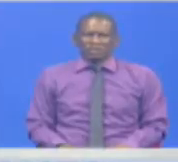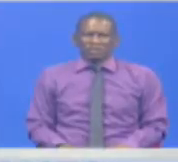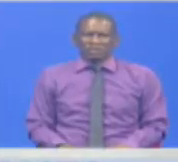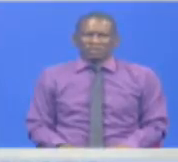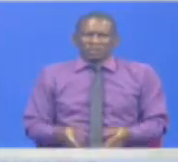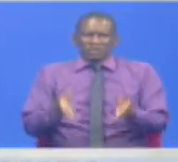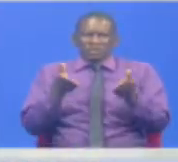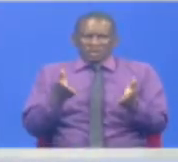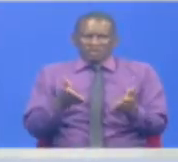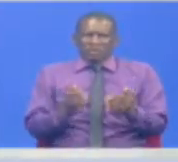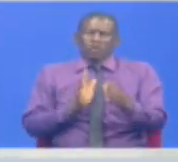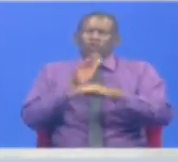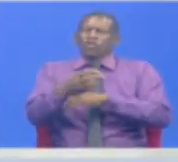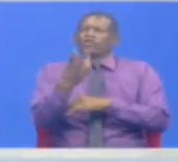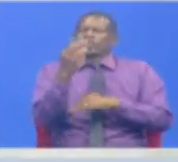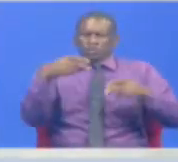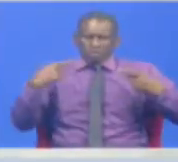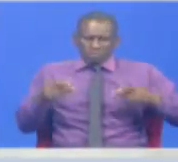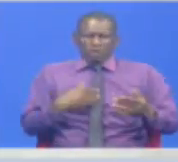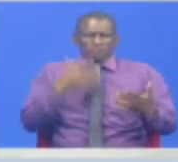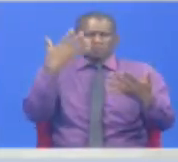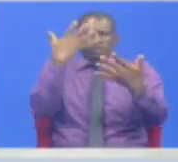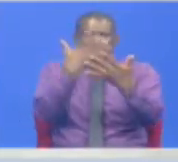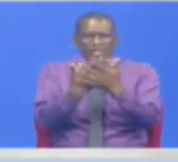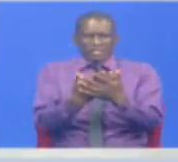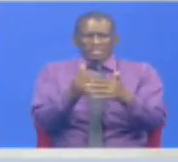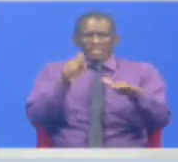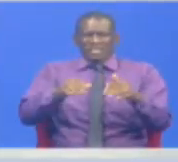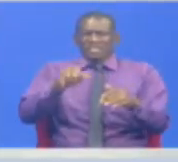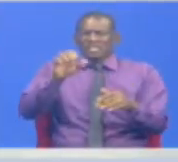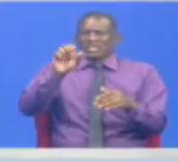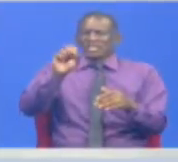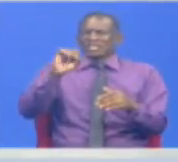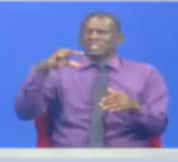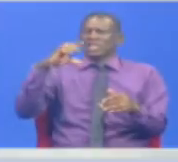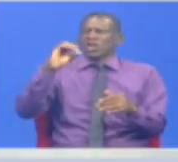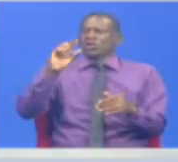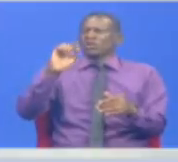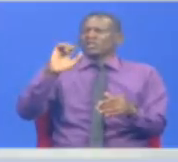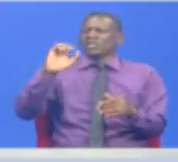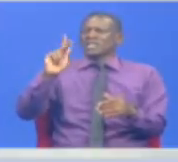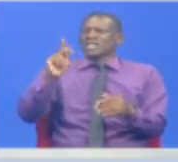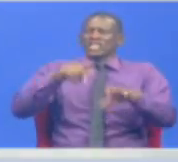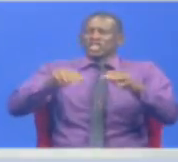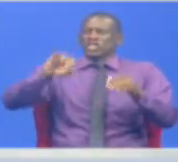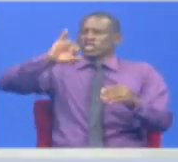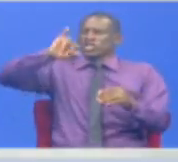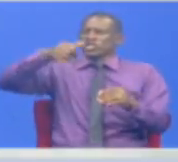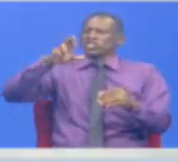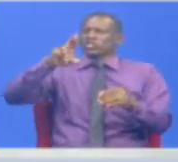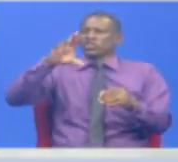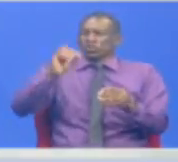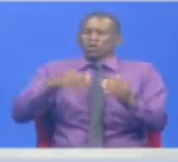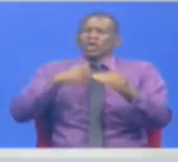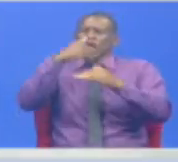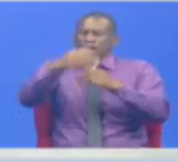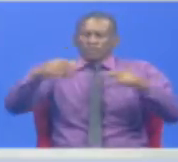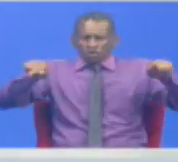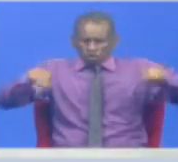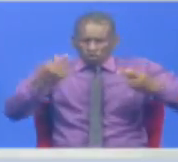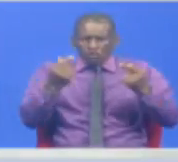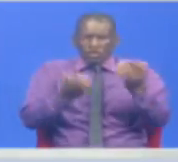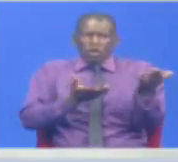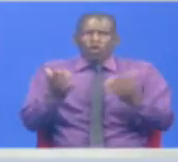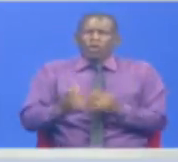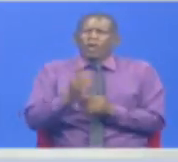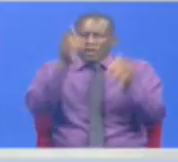Over 20 people have been arrested in Sigotik Njoro sub-county in Mau Narok following conflicts that left